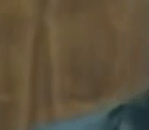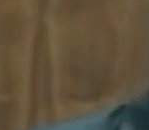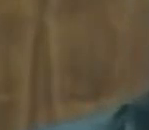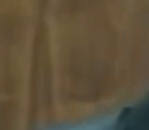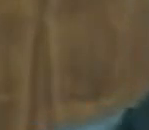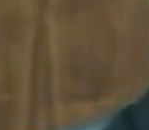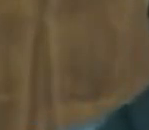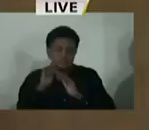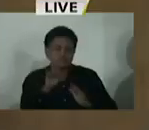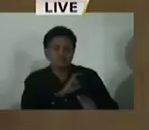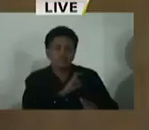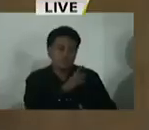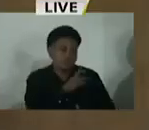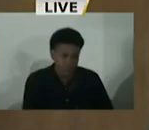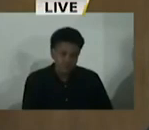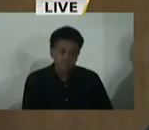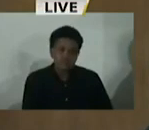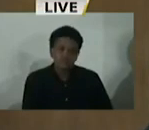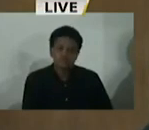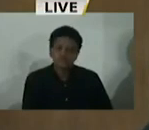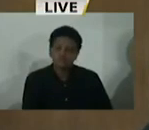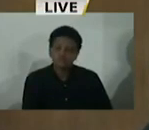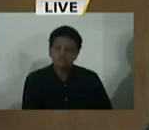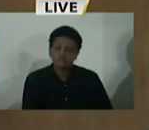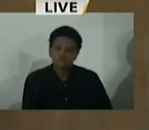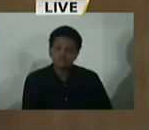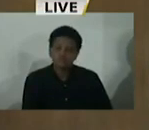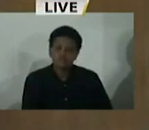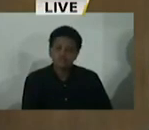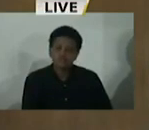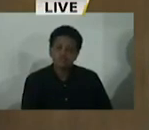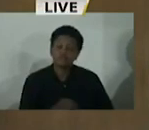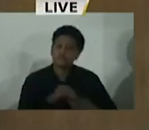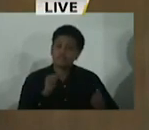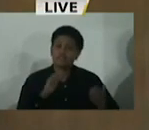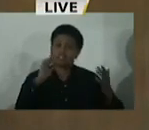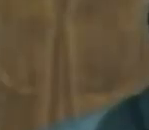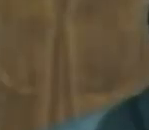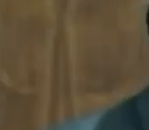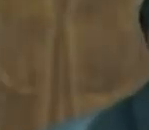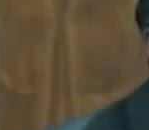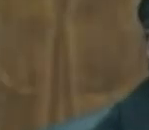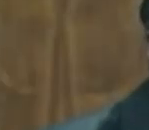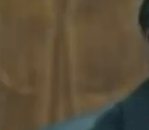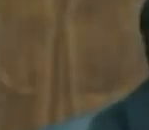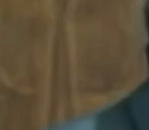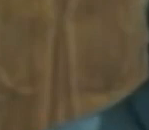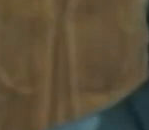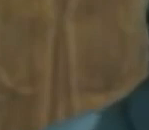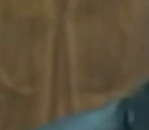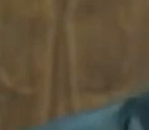The shortcomings of the police in the face of the very high levels of crime that Jamaica is plagued with, and the fact that the government